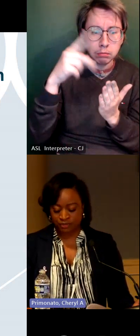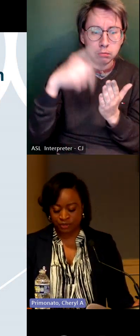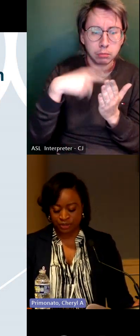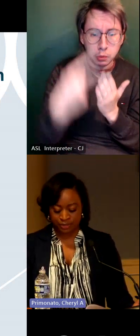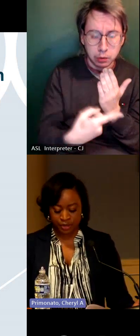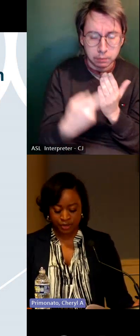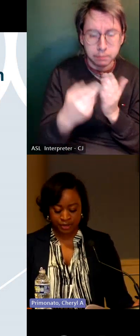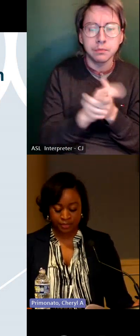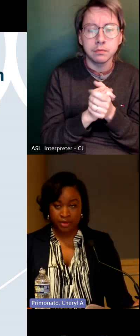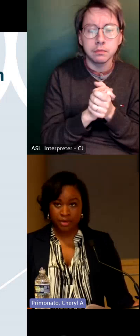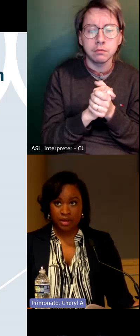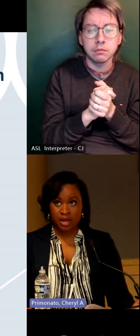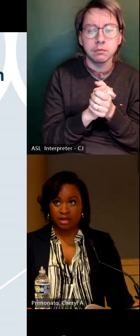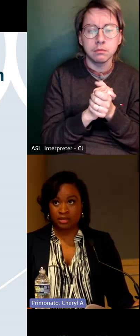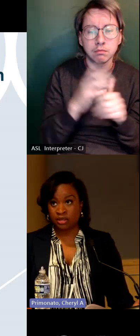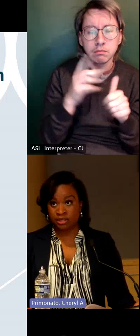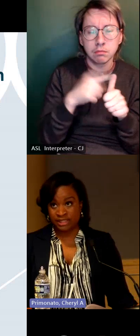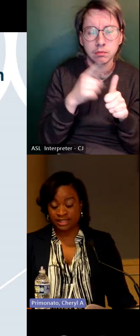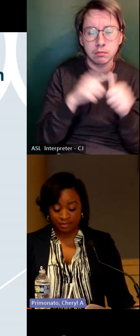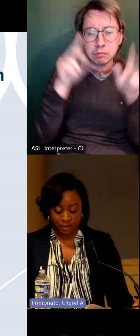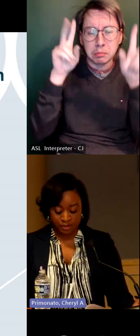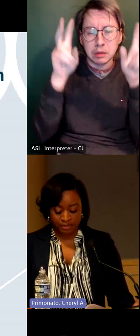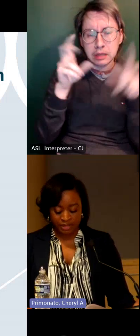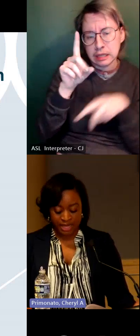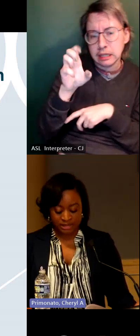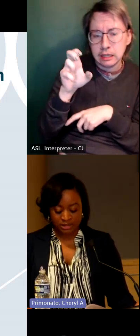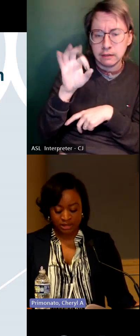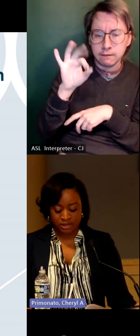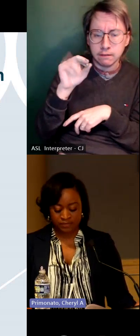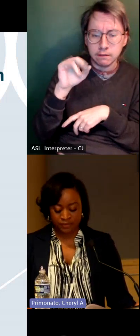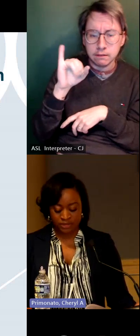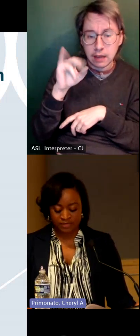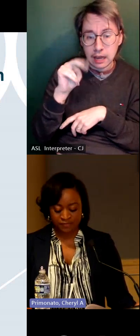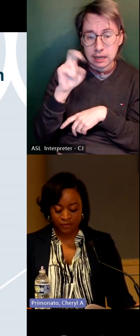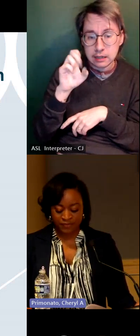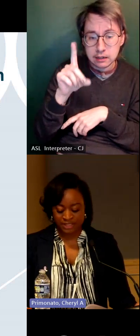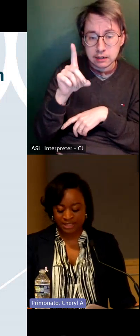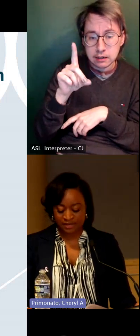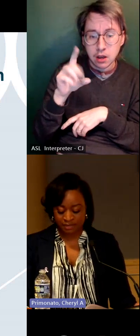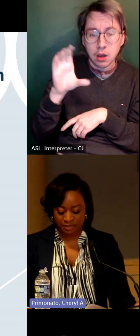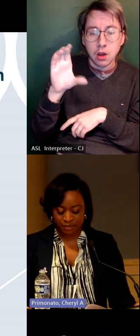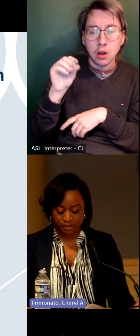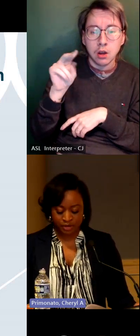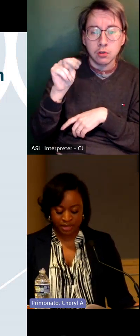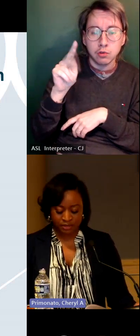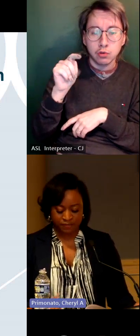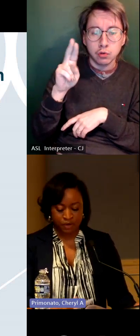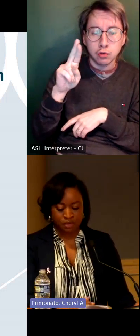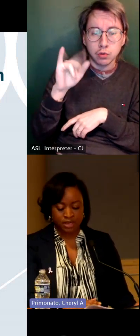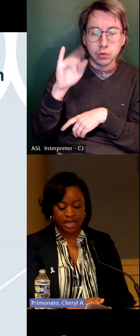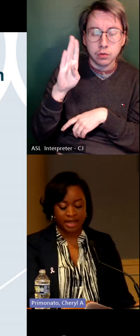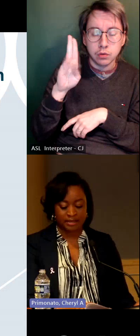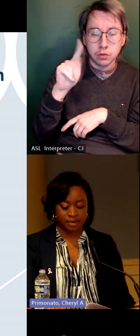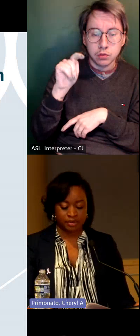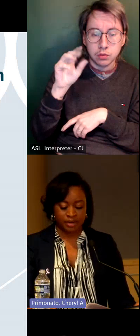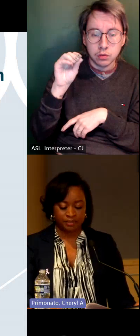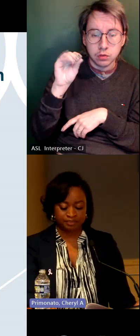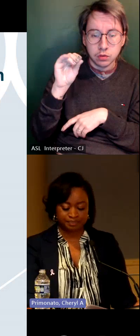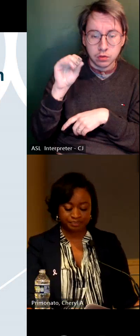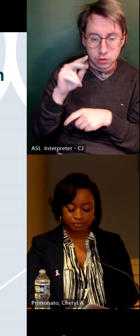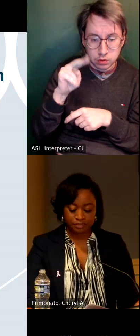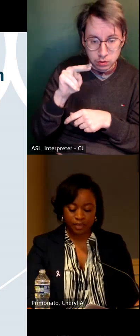defined contribution program, or RDC program. That is the 457B program and the 401A